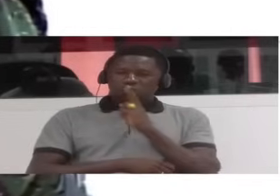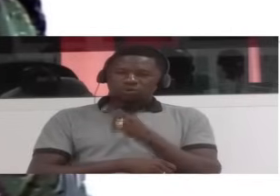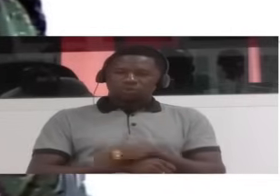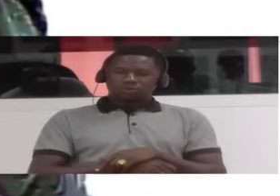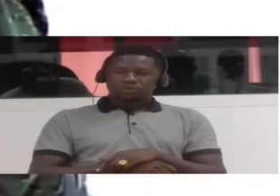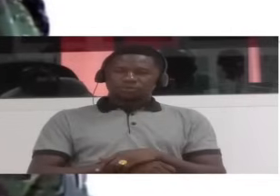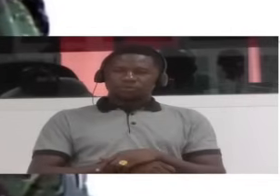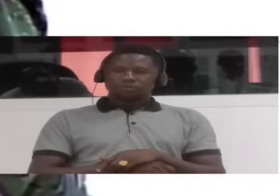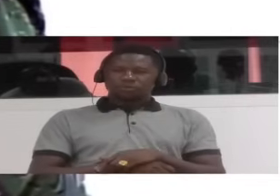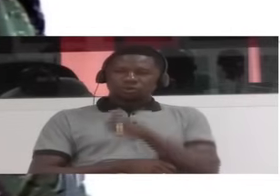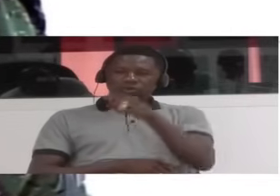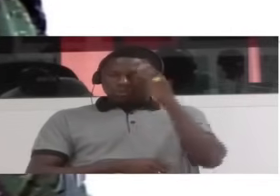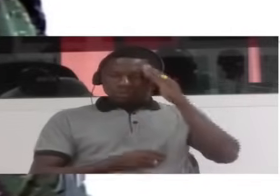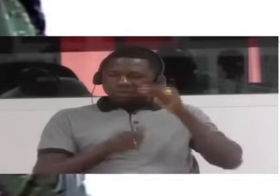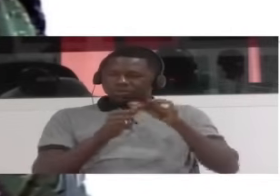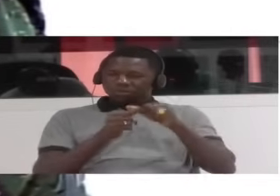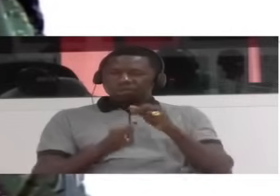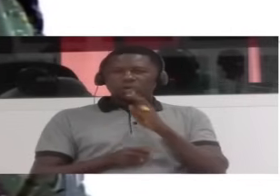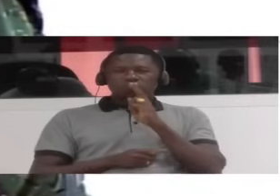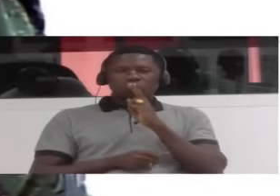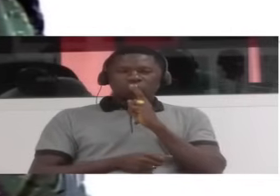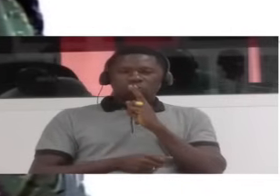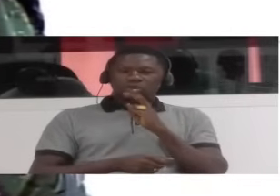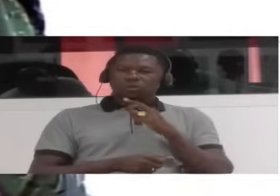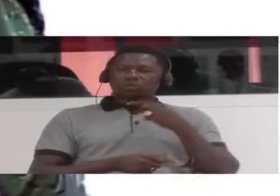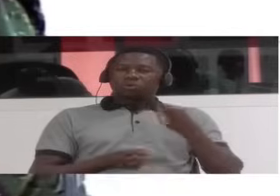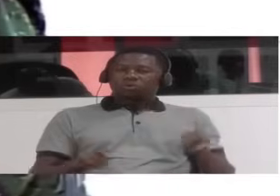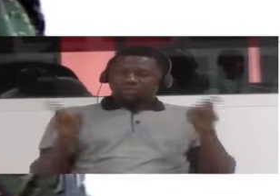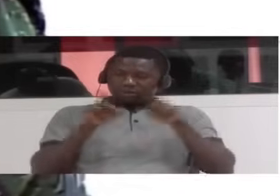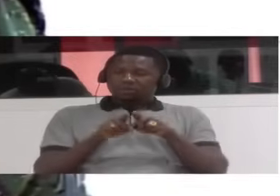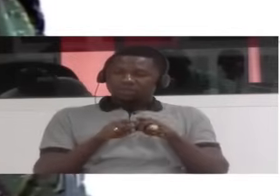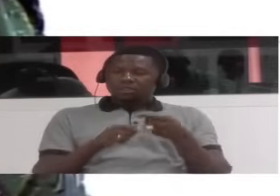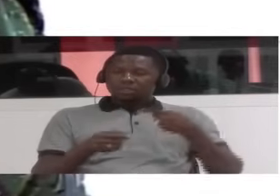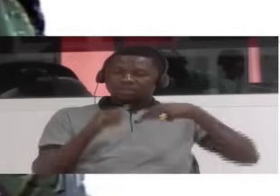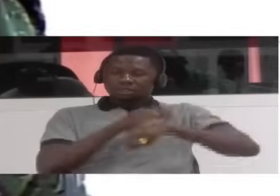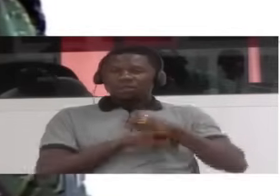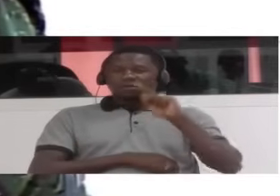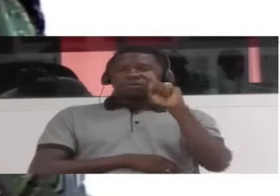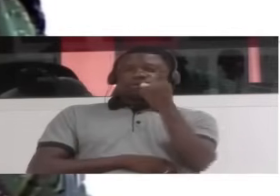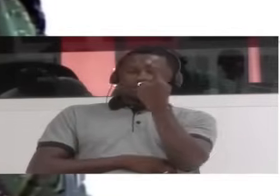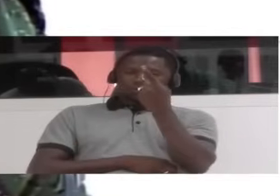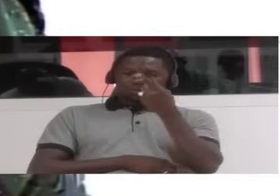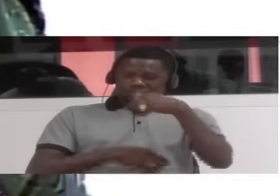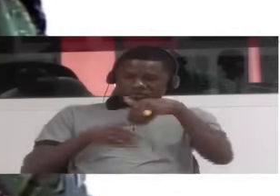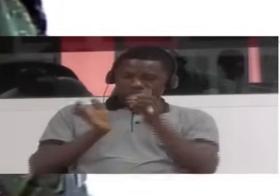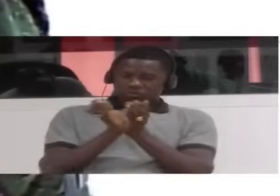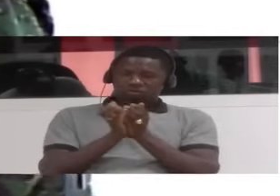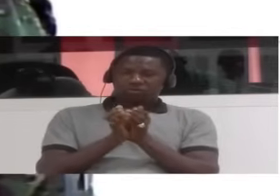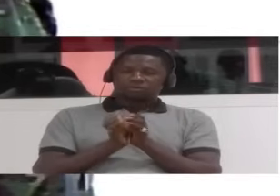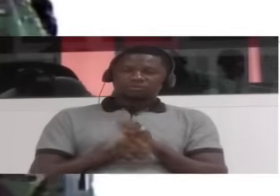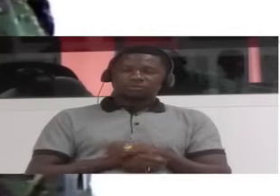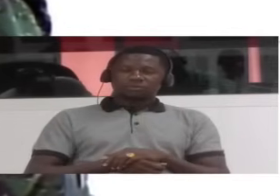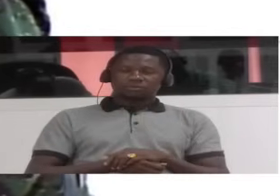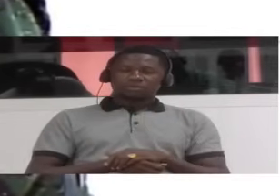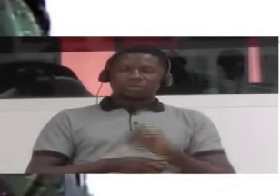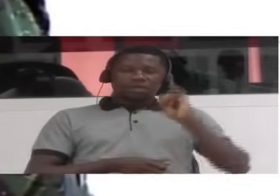Say it again. Do you recall who participated in the first intake of the junglers? Ismaila